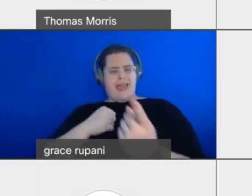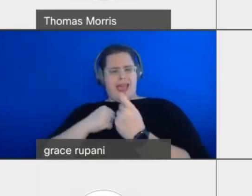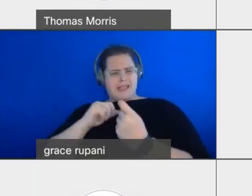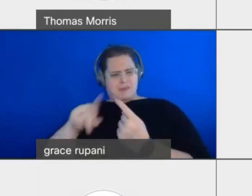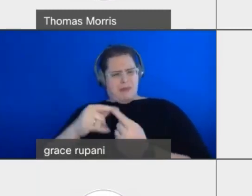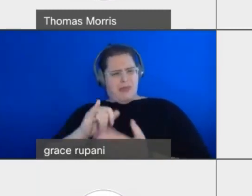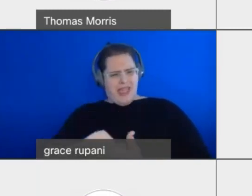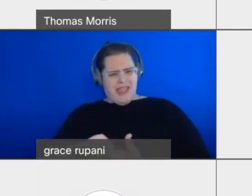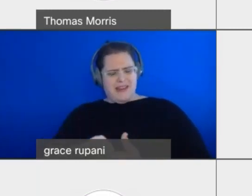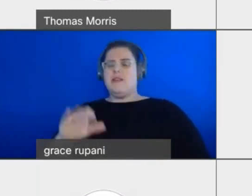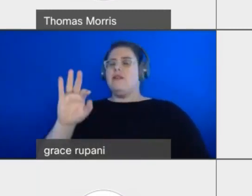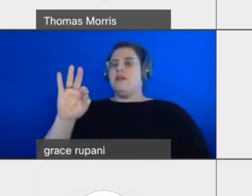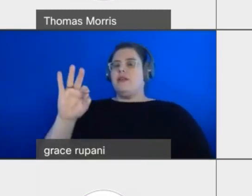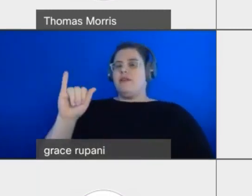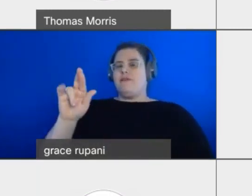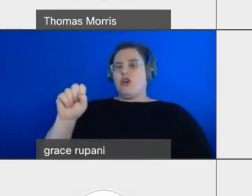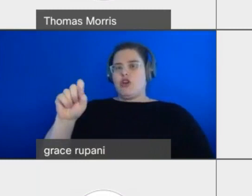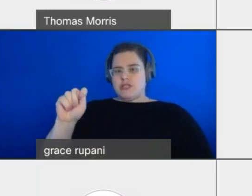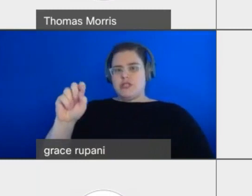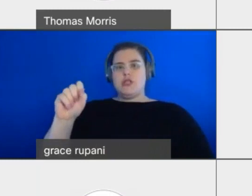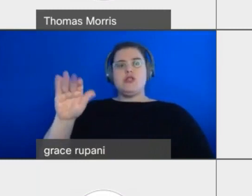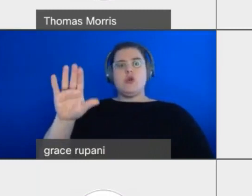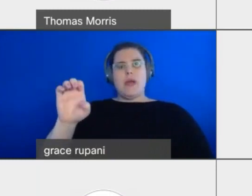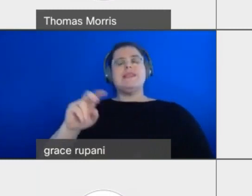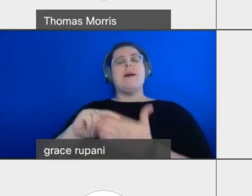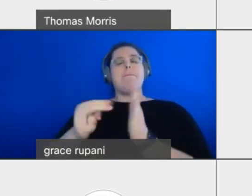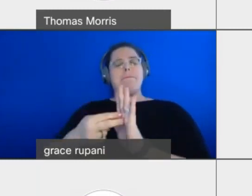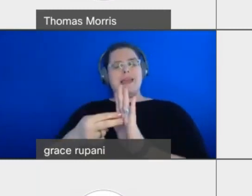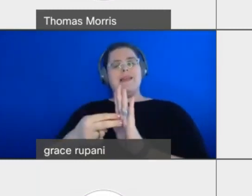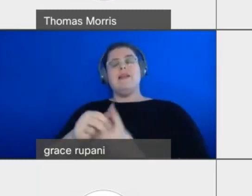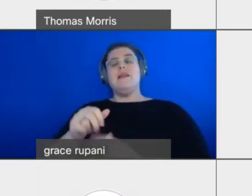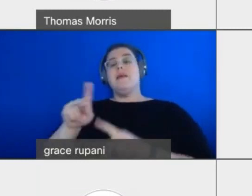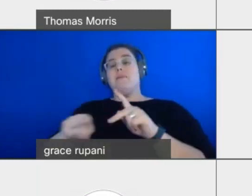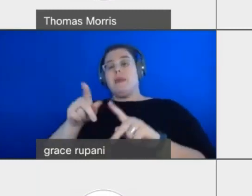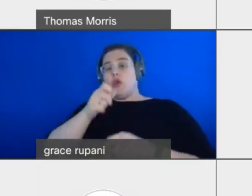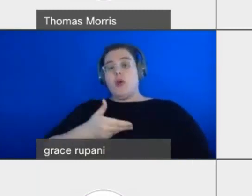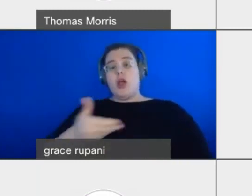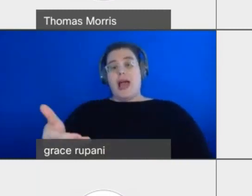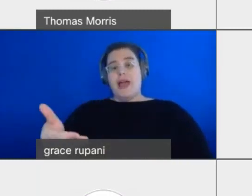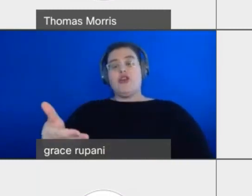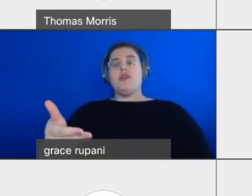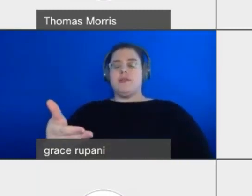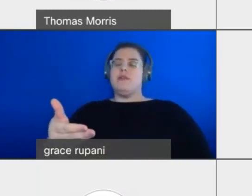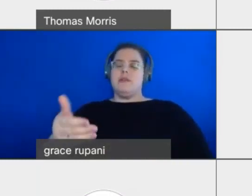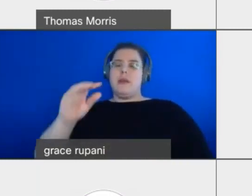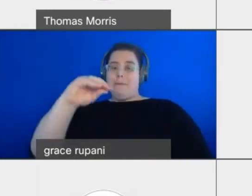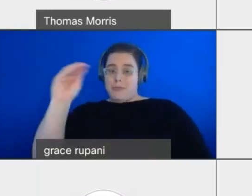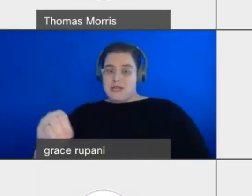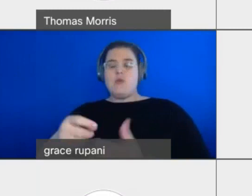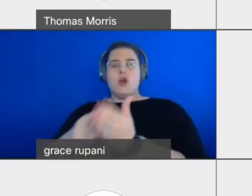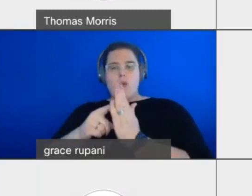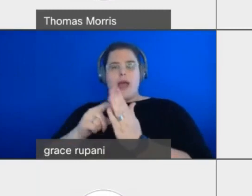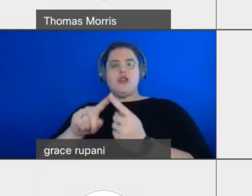is a requirement of a percentage of people that are hired being district residents. And what it means, though, is